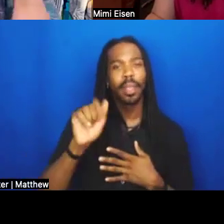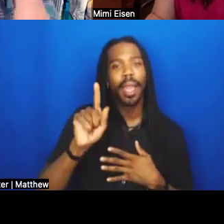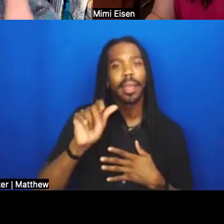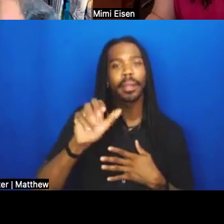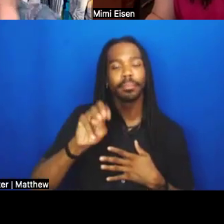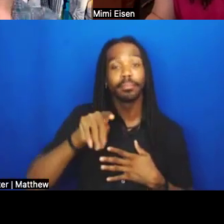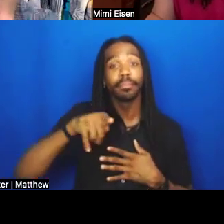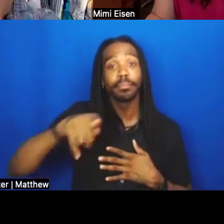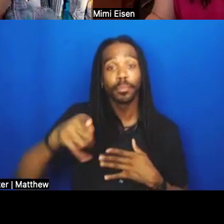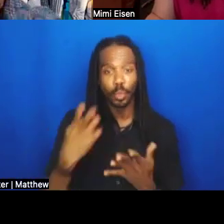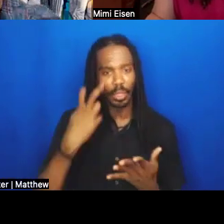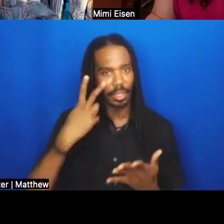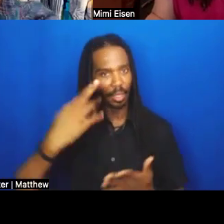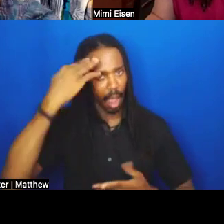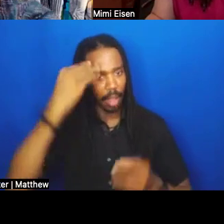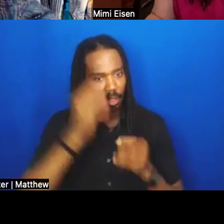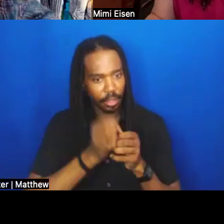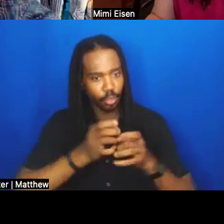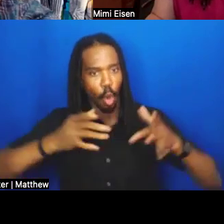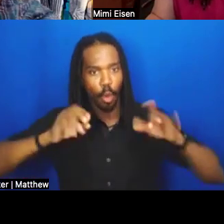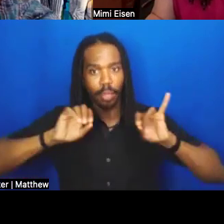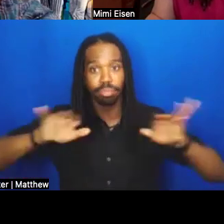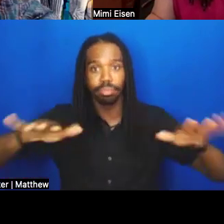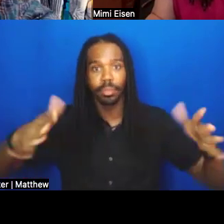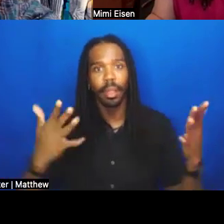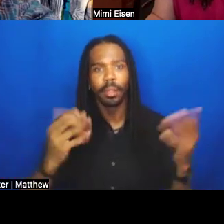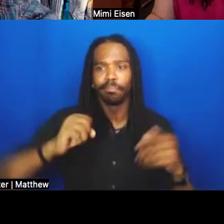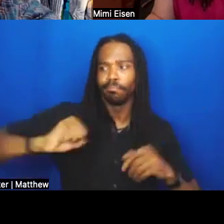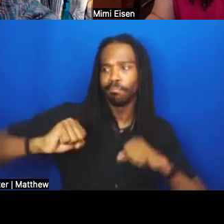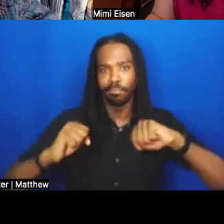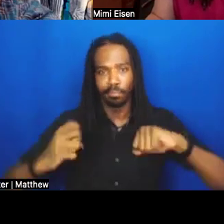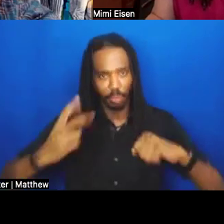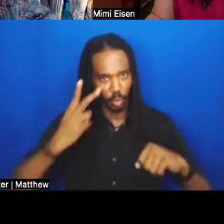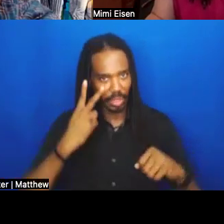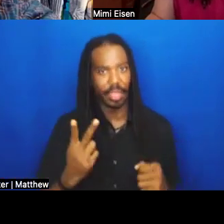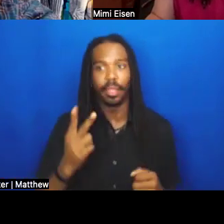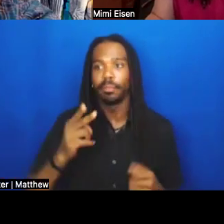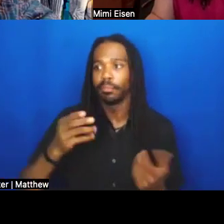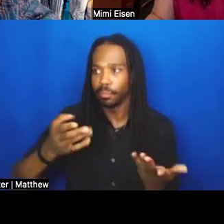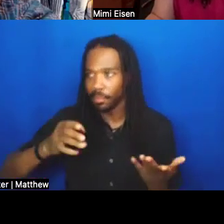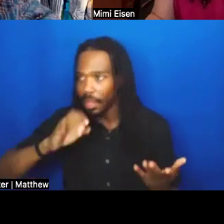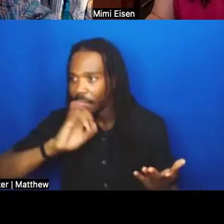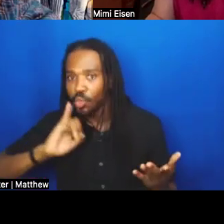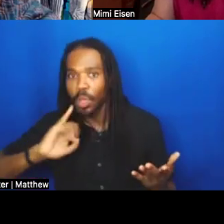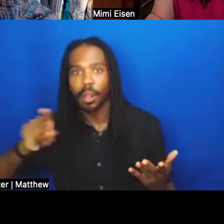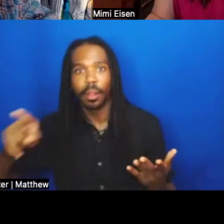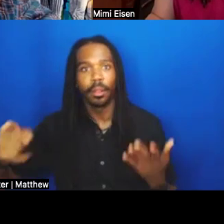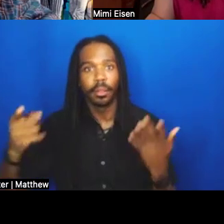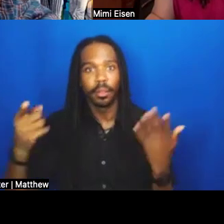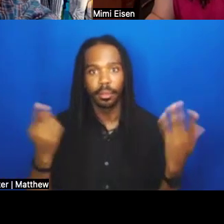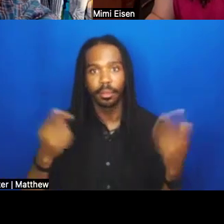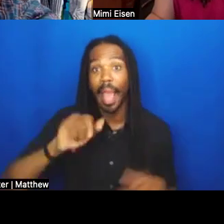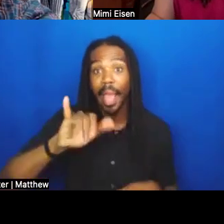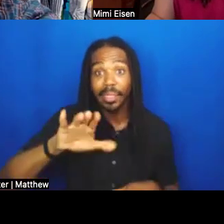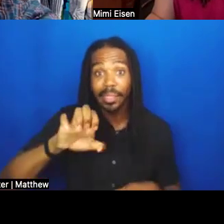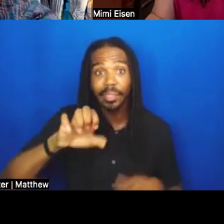growing knowledge and resistance to the US and Israel's genocide and ICE and AI and the billionaire class and fossil fuels and the